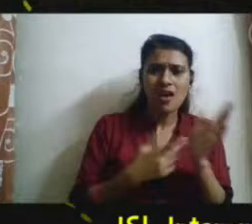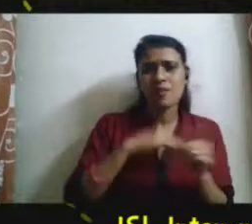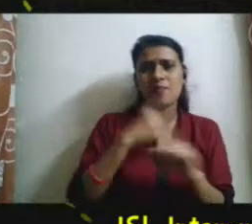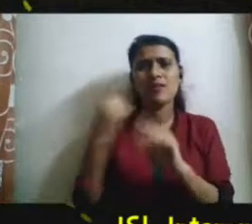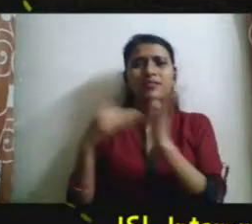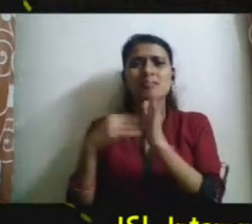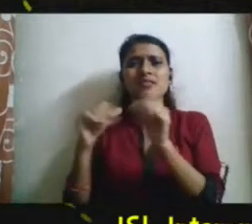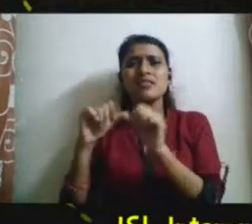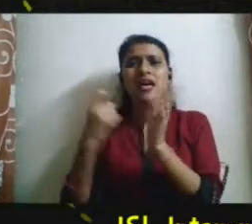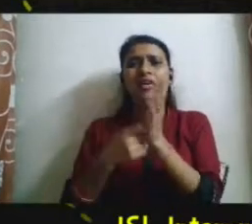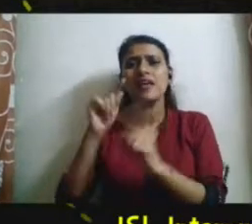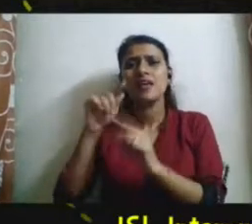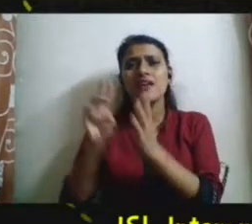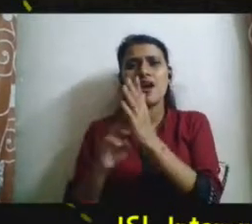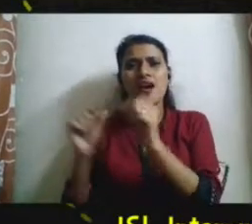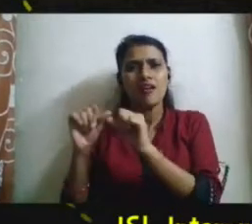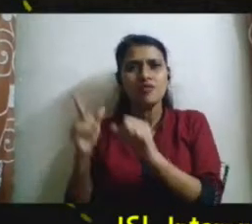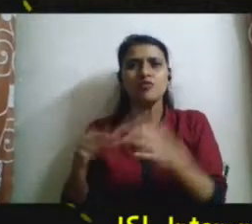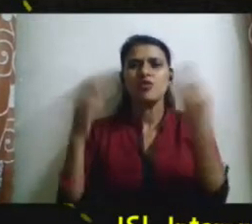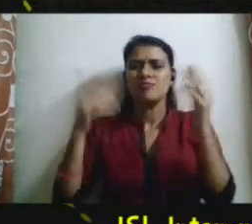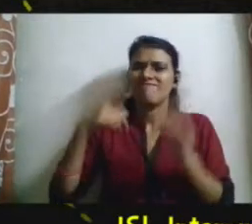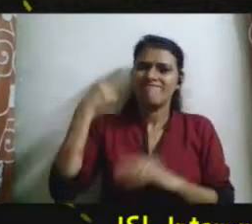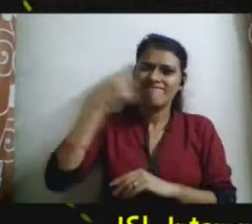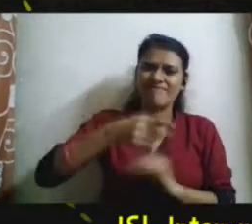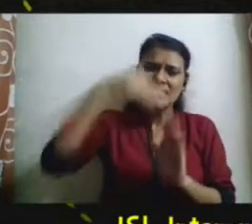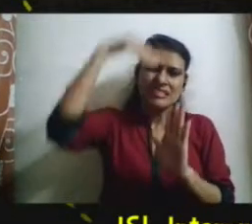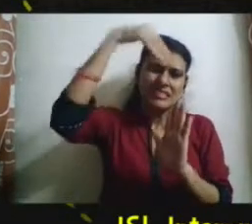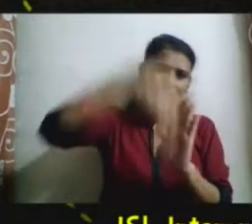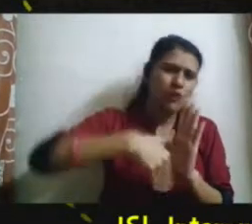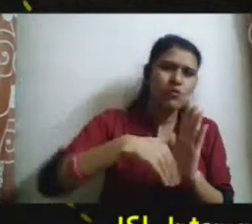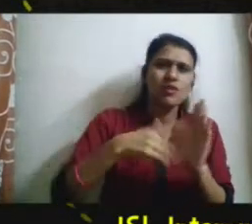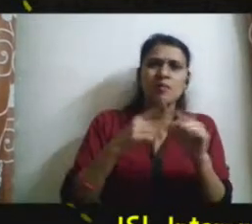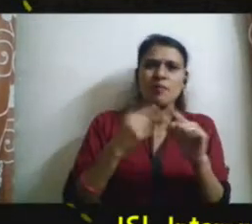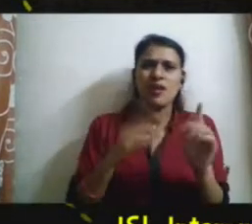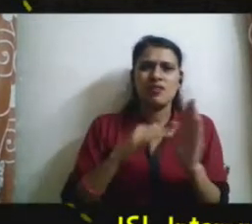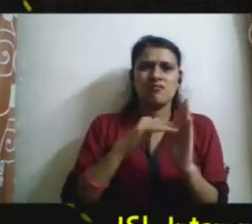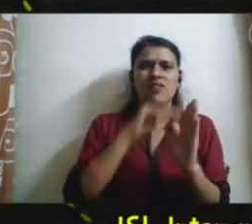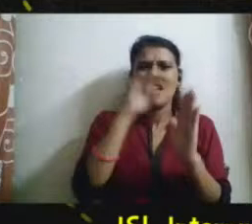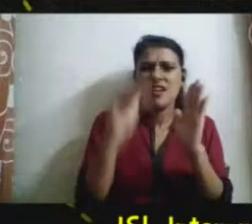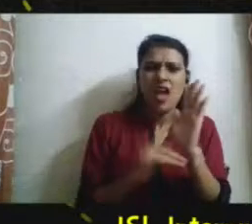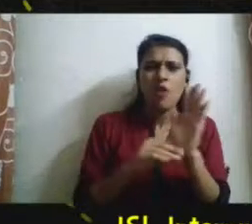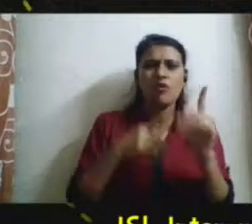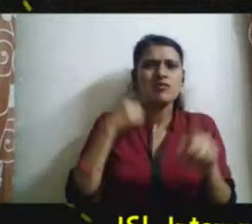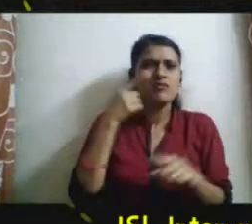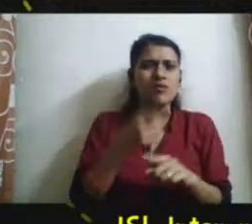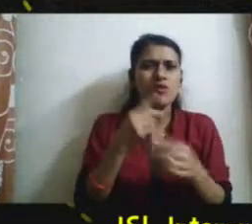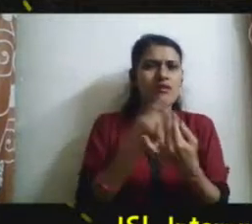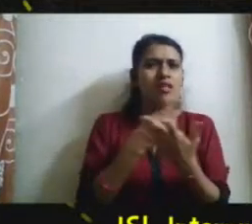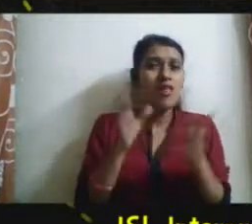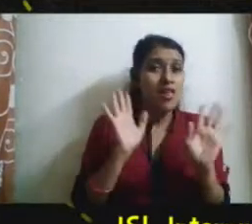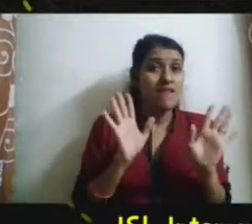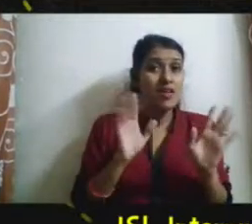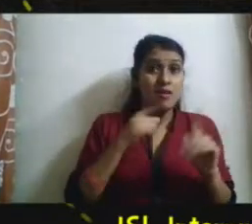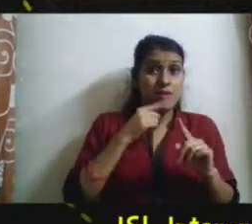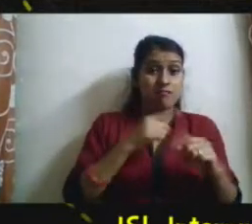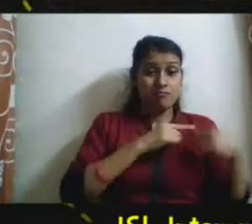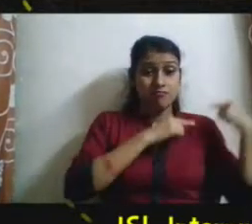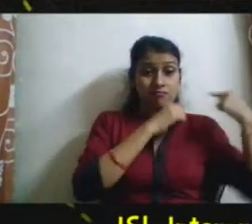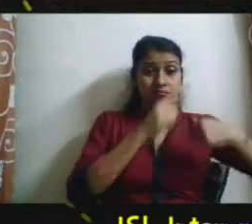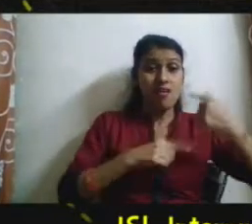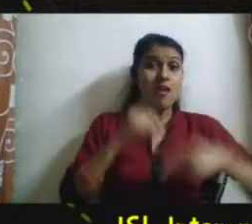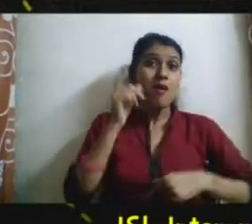to bring you down several notches, and they will not do so if you were a Khandani male